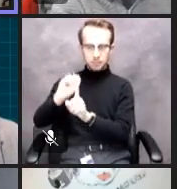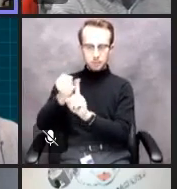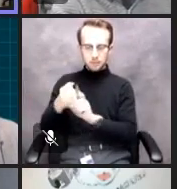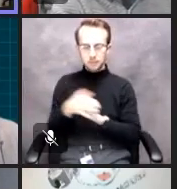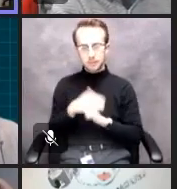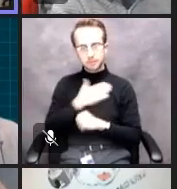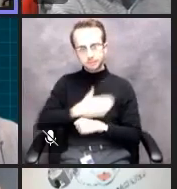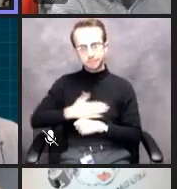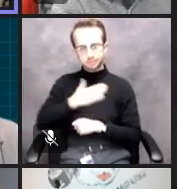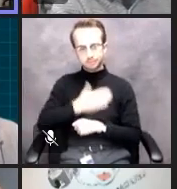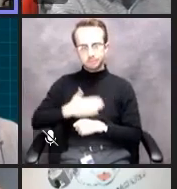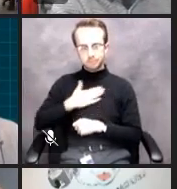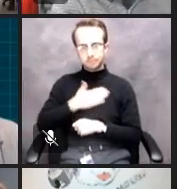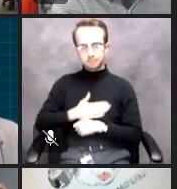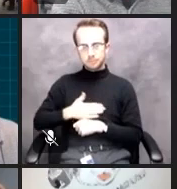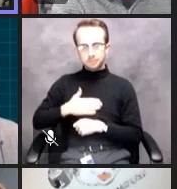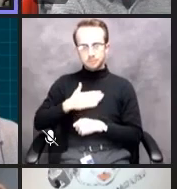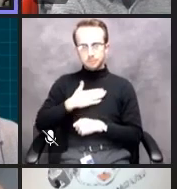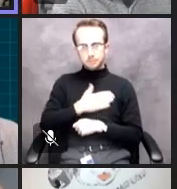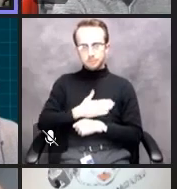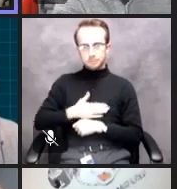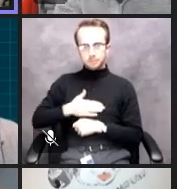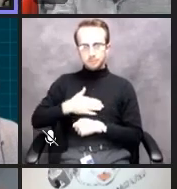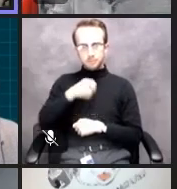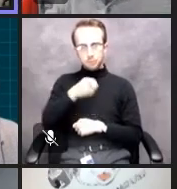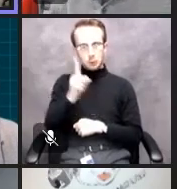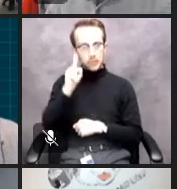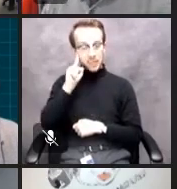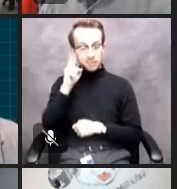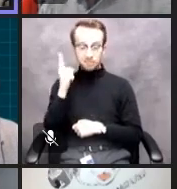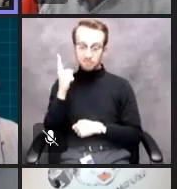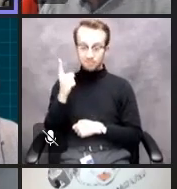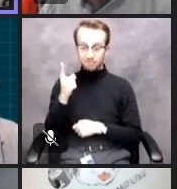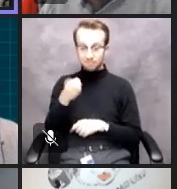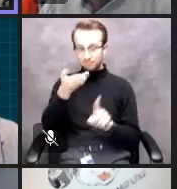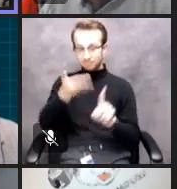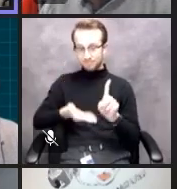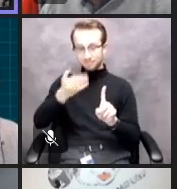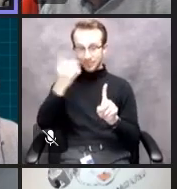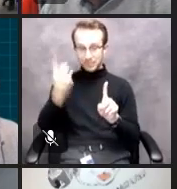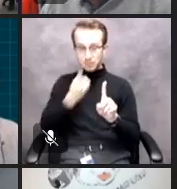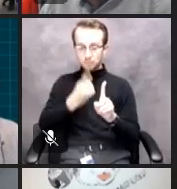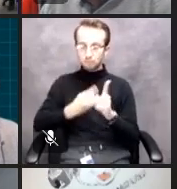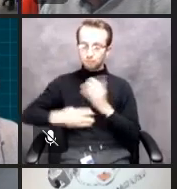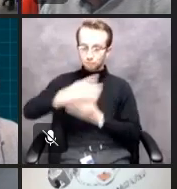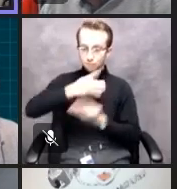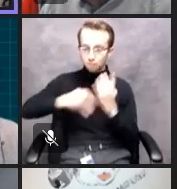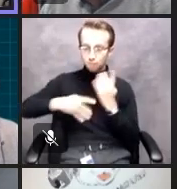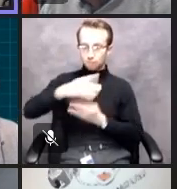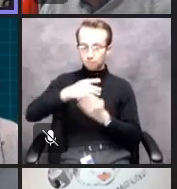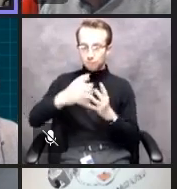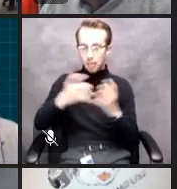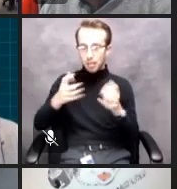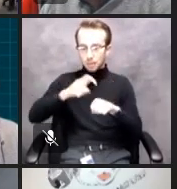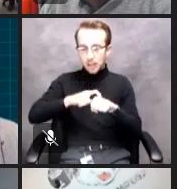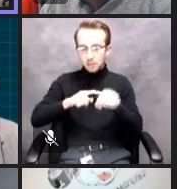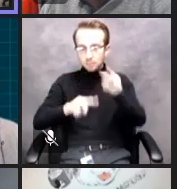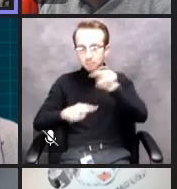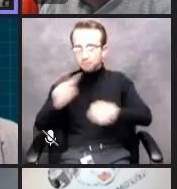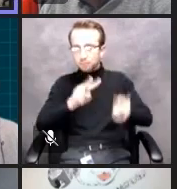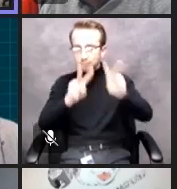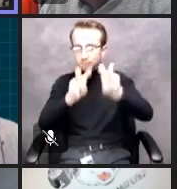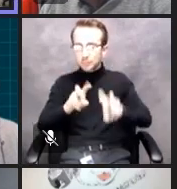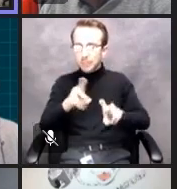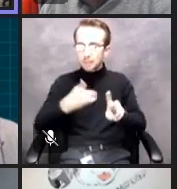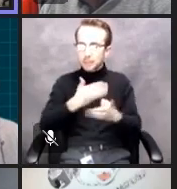please, you sound like someone who's spent a lot of time looking at that and maybe have some expertise that could be of value